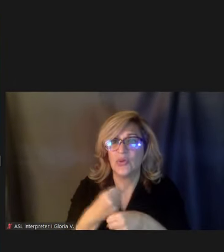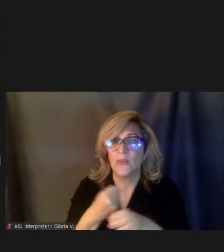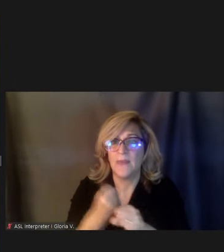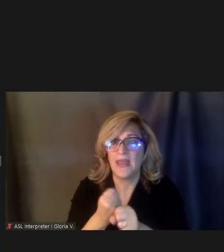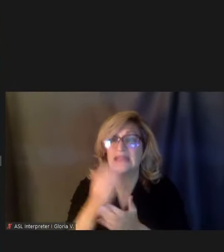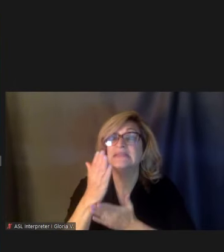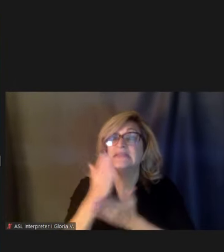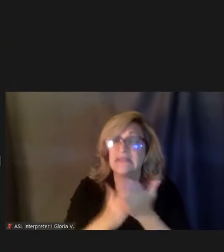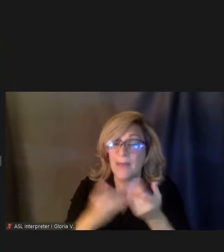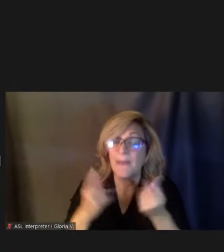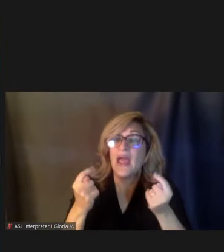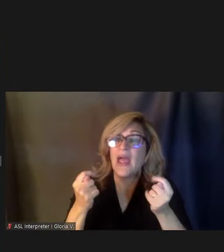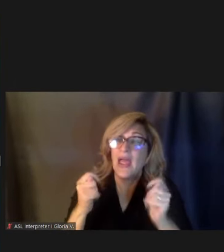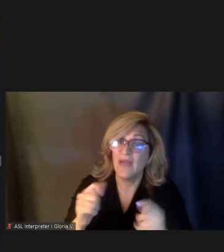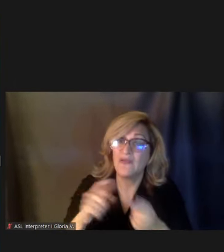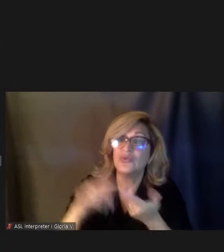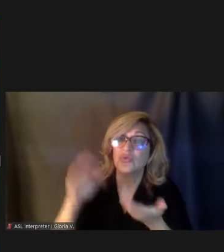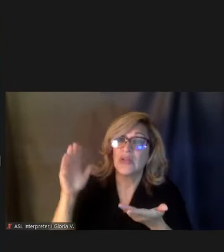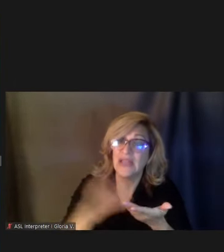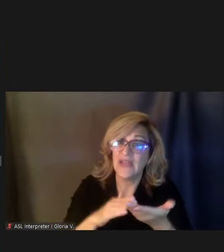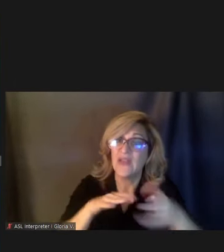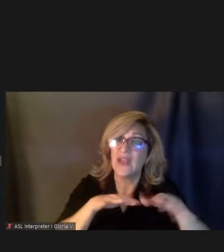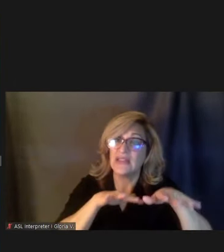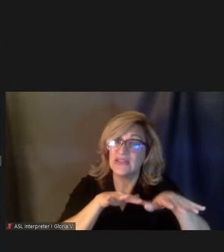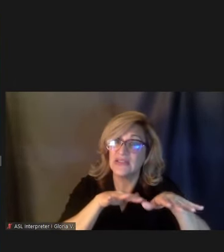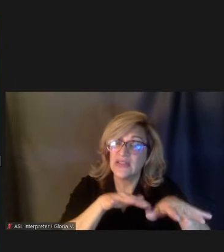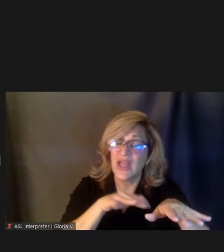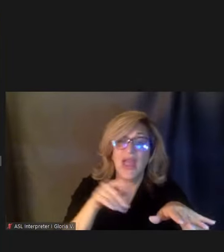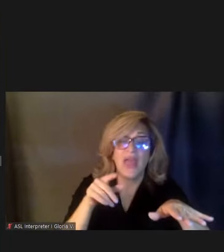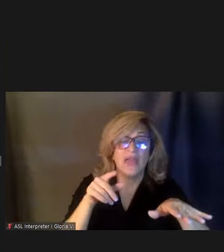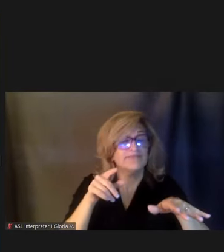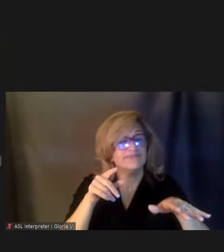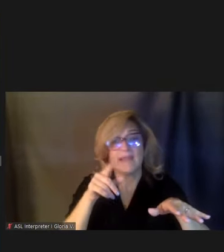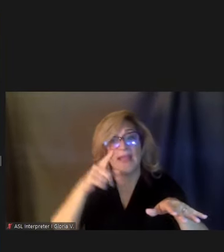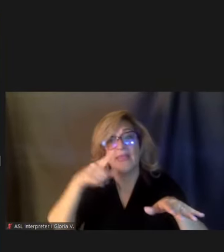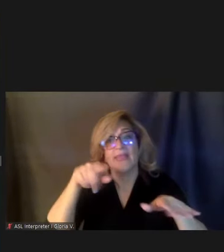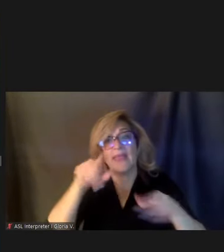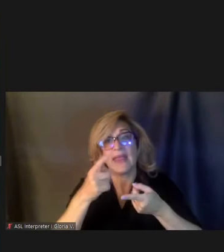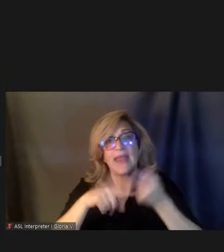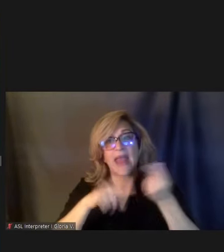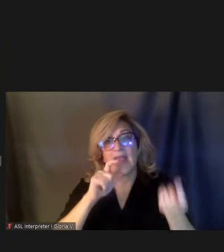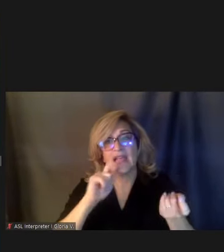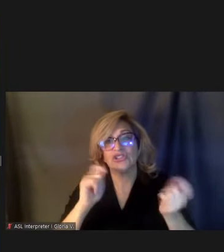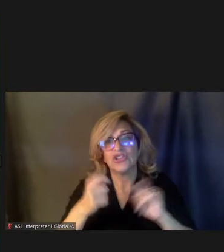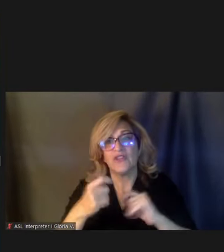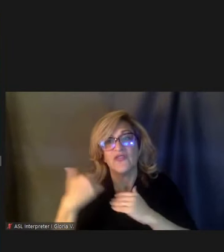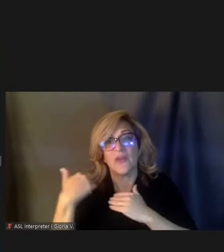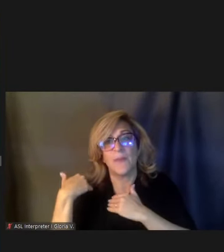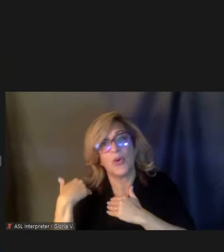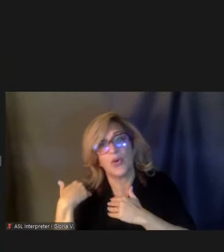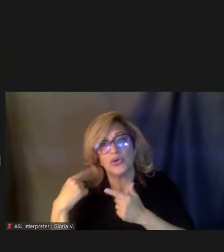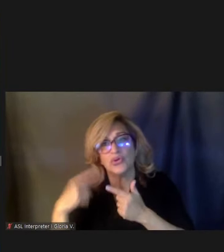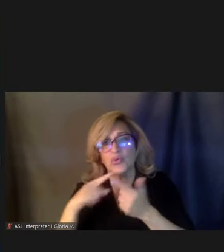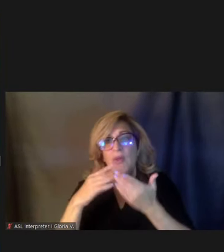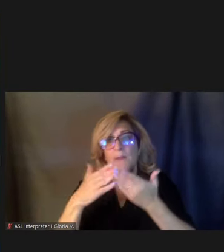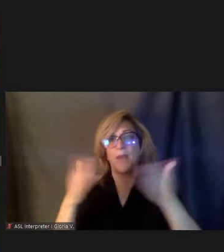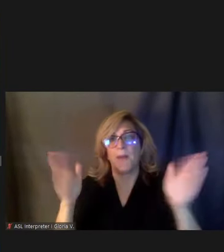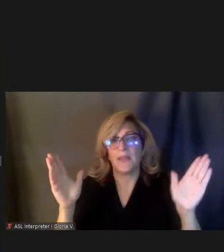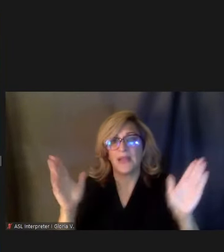to alleviate congestion, they can't turn around and shift the burden to the public.